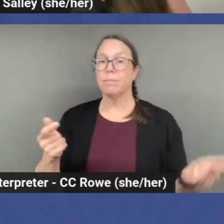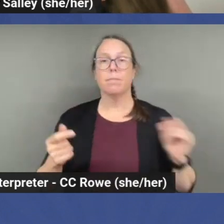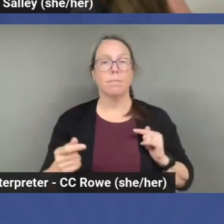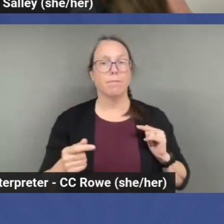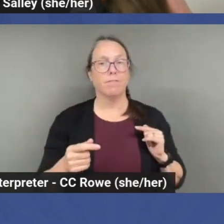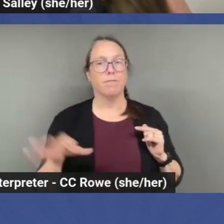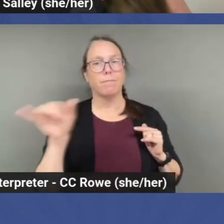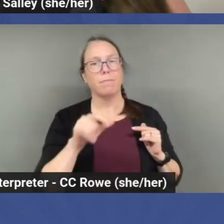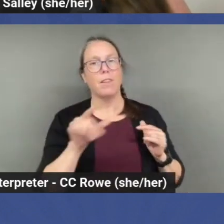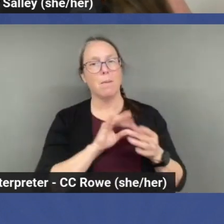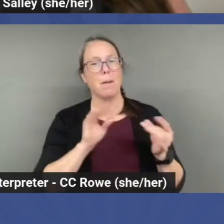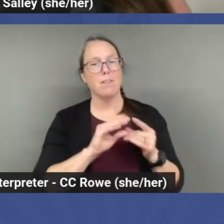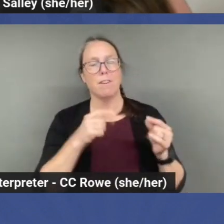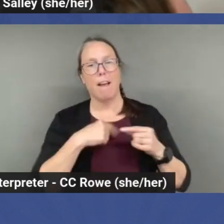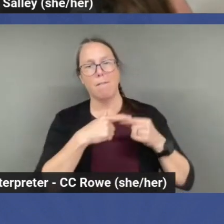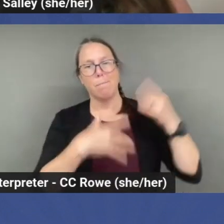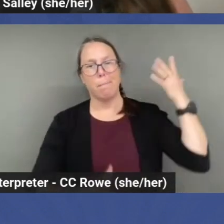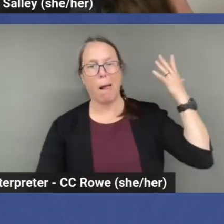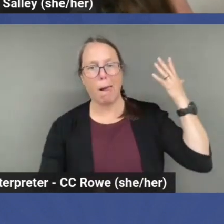Yeah, like you said, there's so many